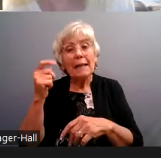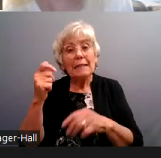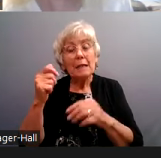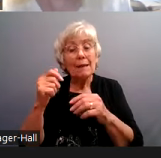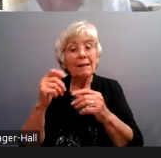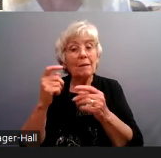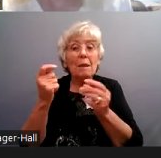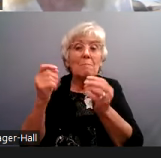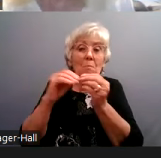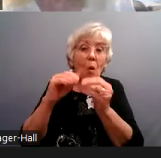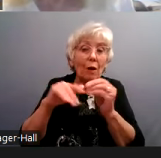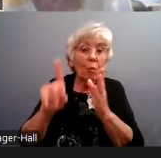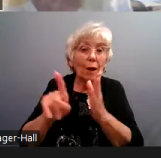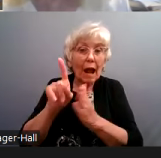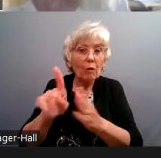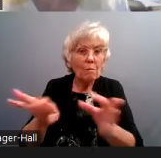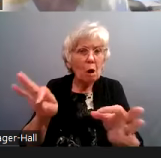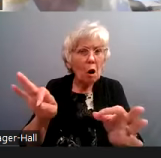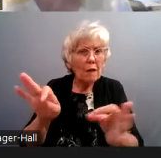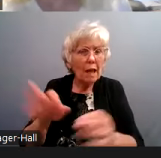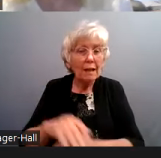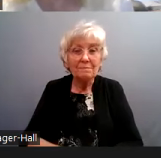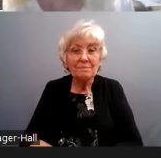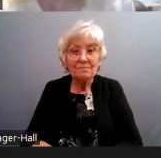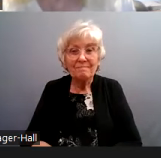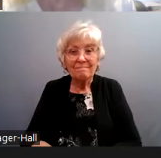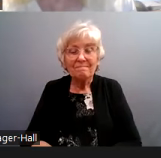hour, so we did good.